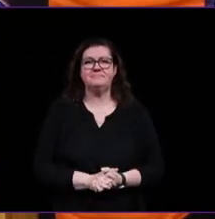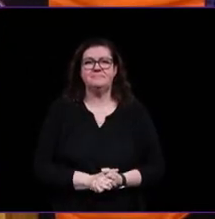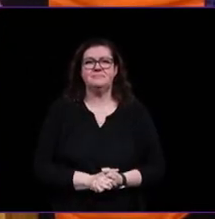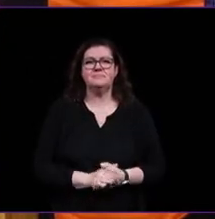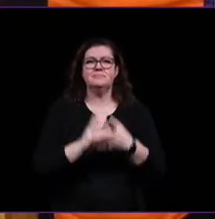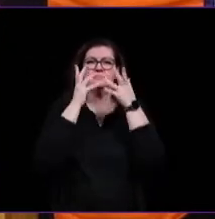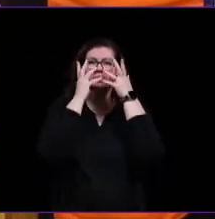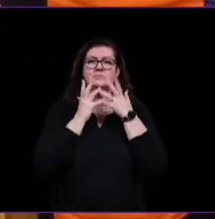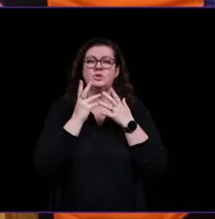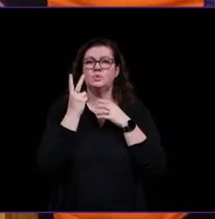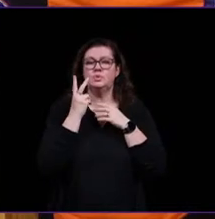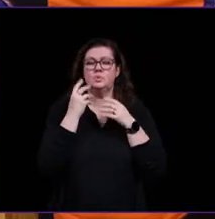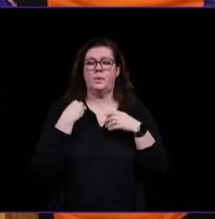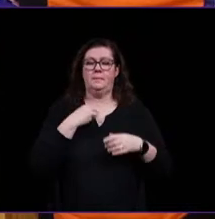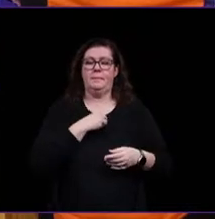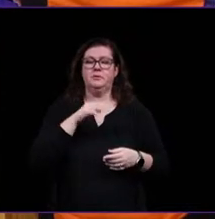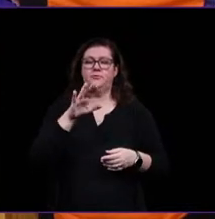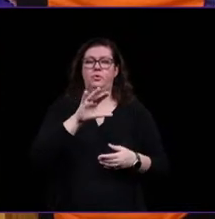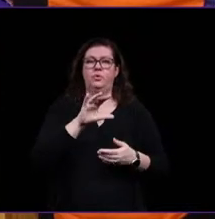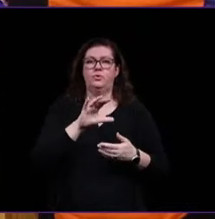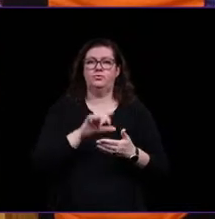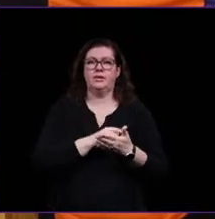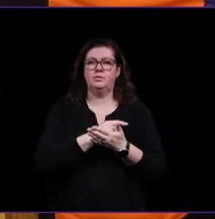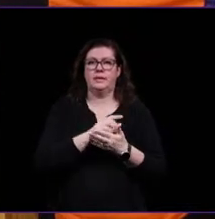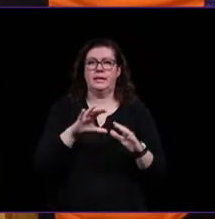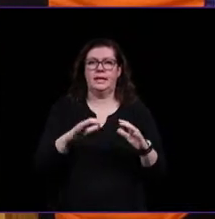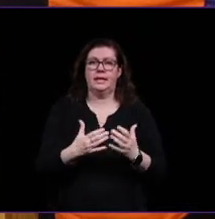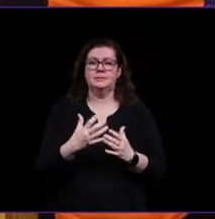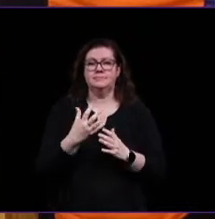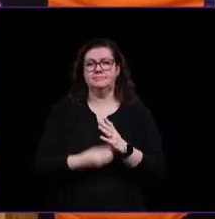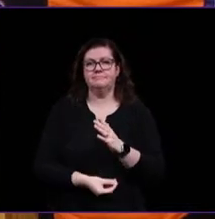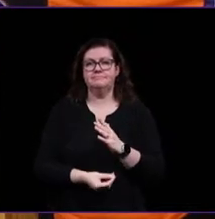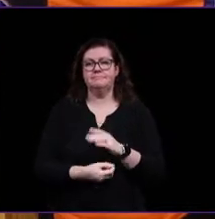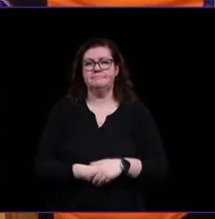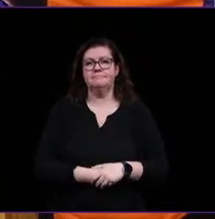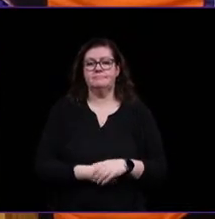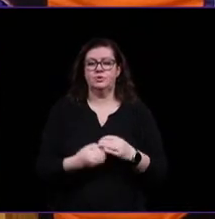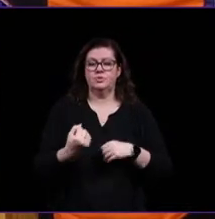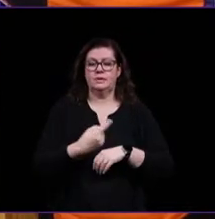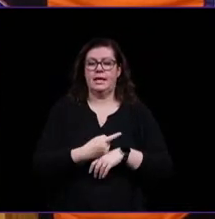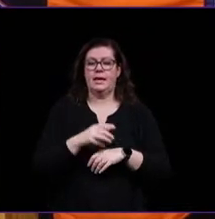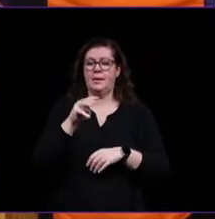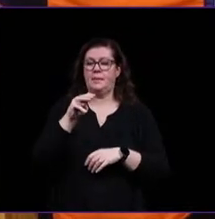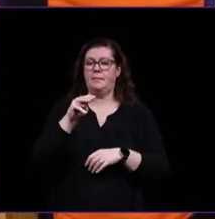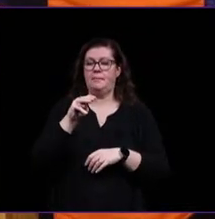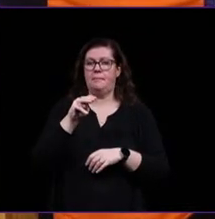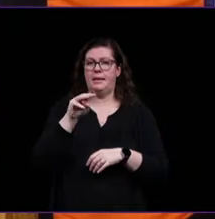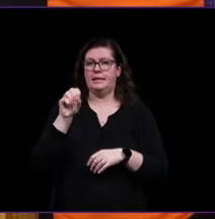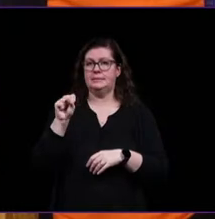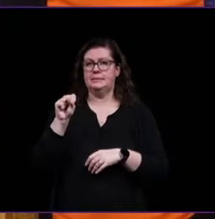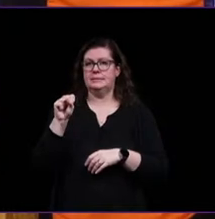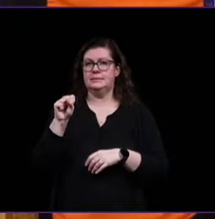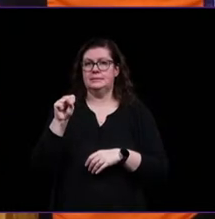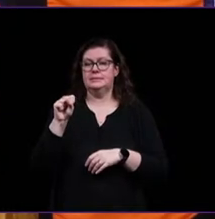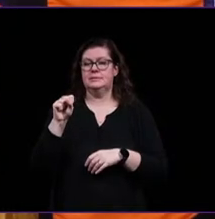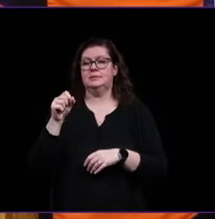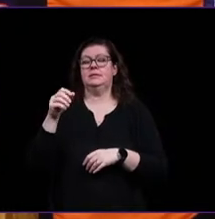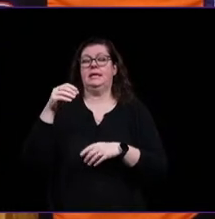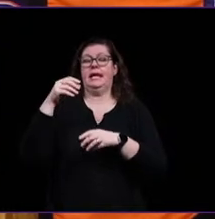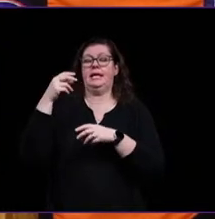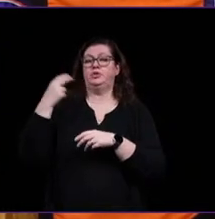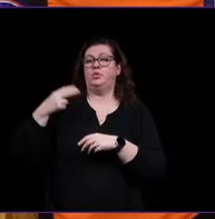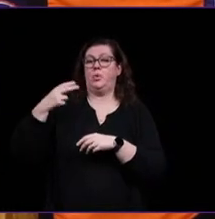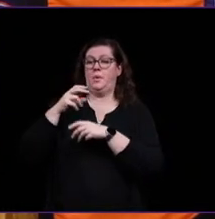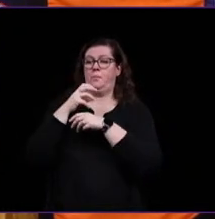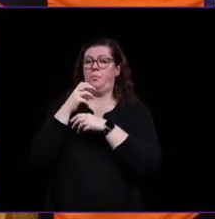Unfortunately, two members of your graduating class passed away. Today, the Master's of Science degree in Historic Preservation is